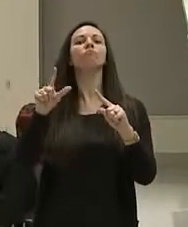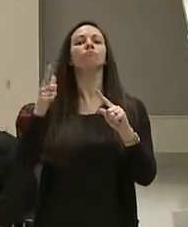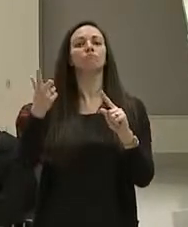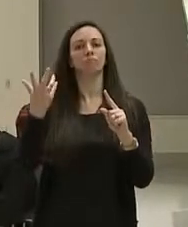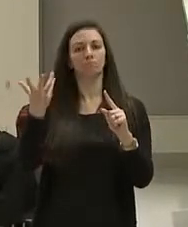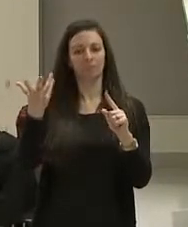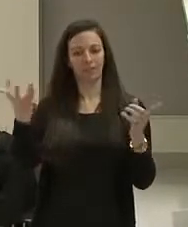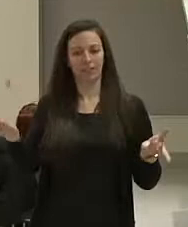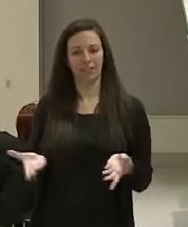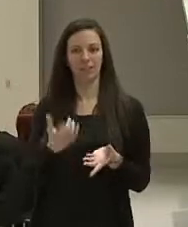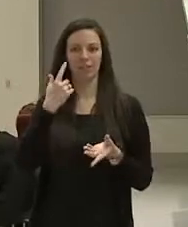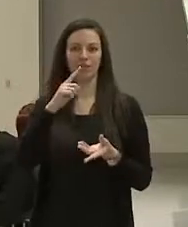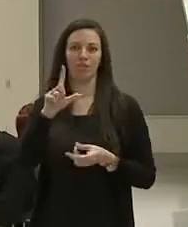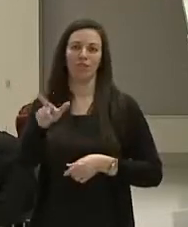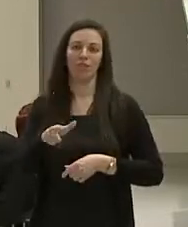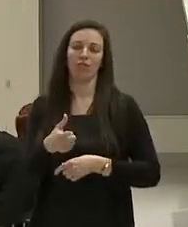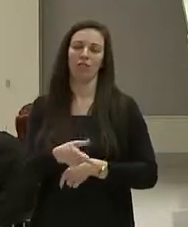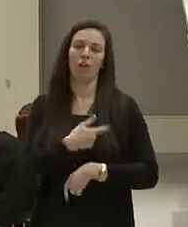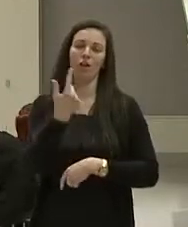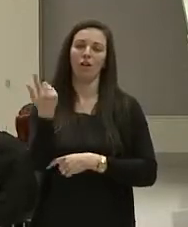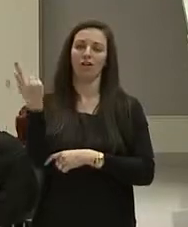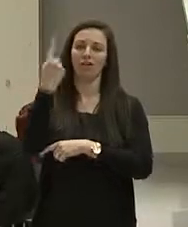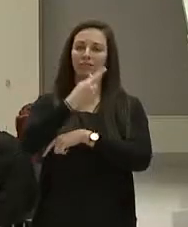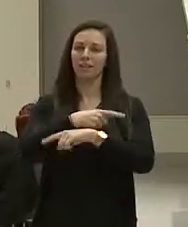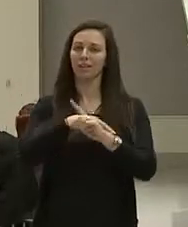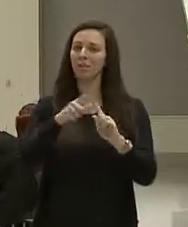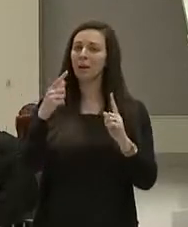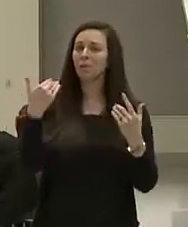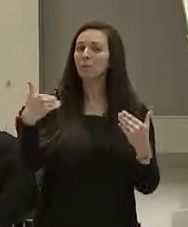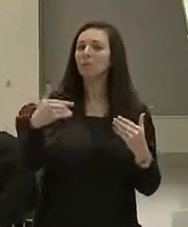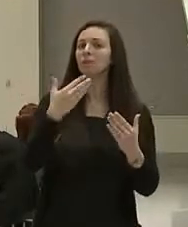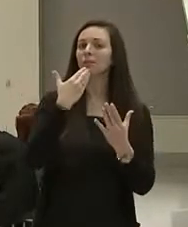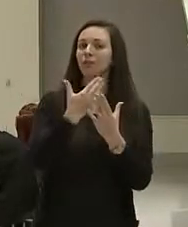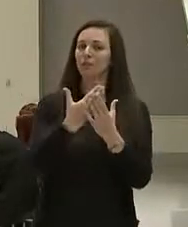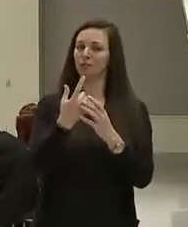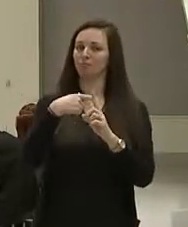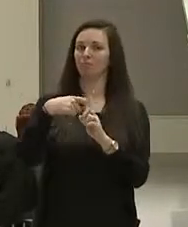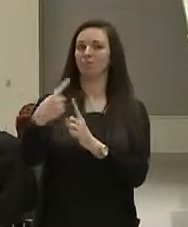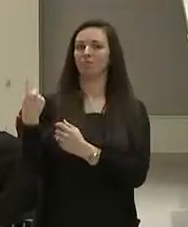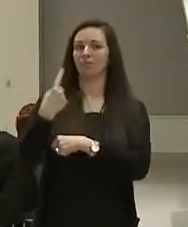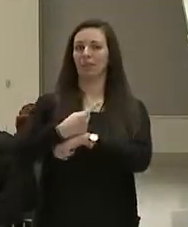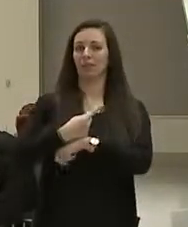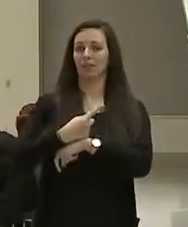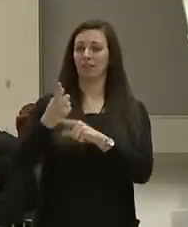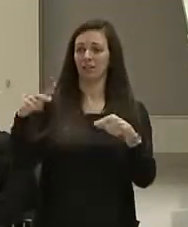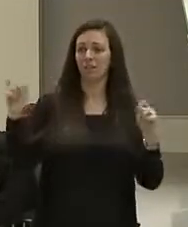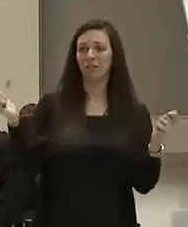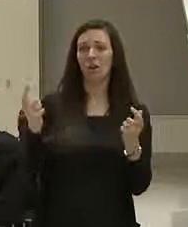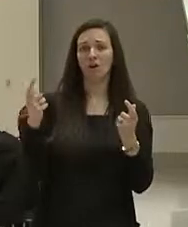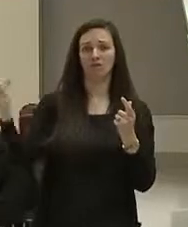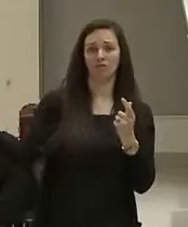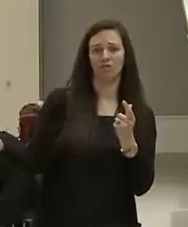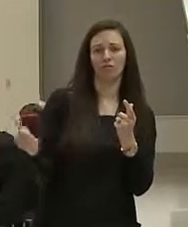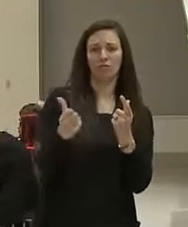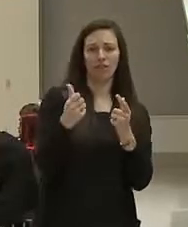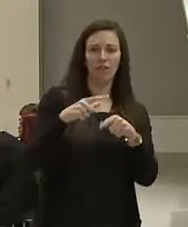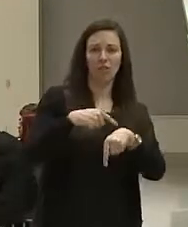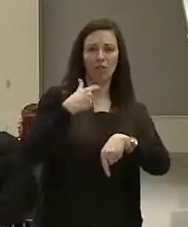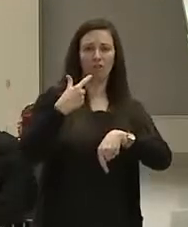here for a very long day, but a very good day. All those that traveled long distances to